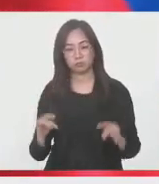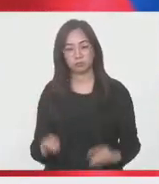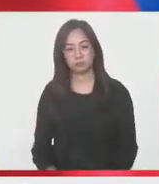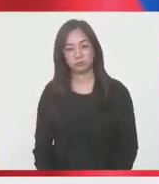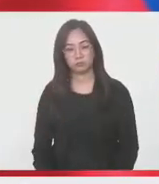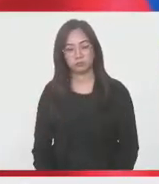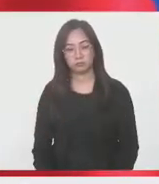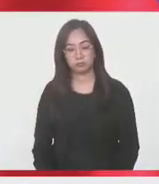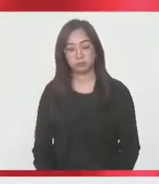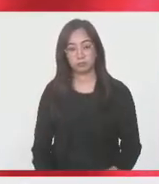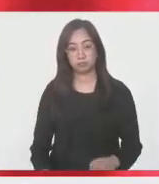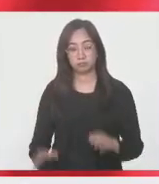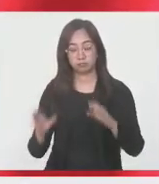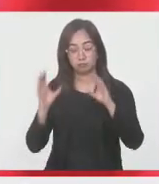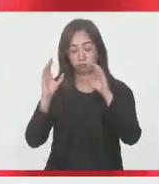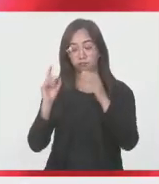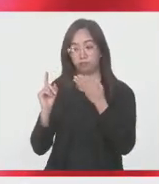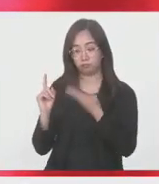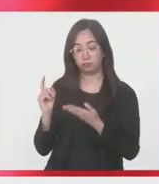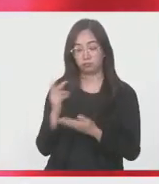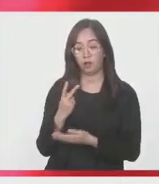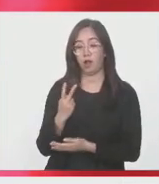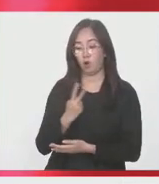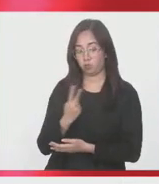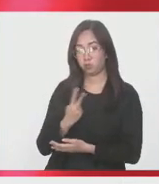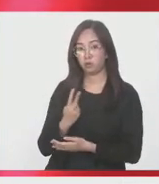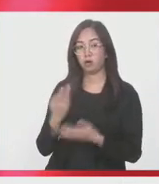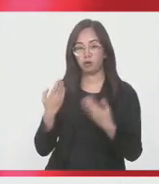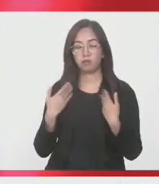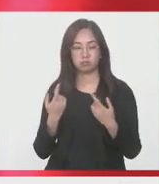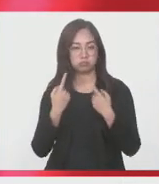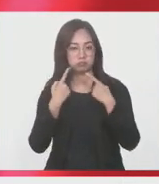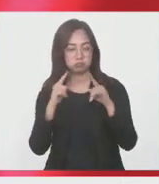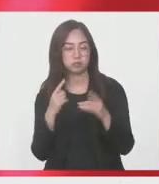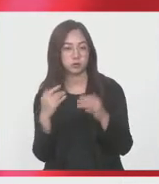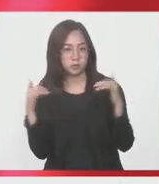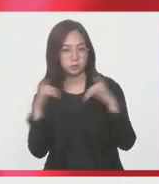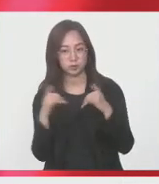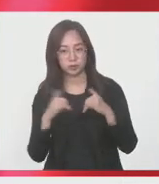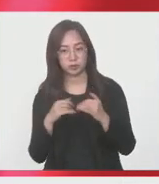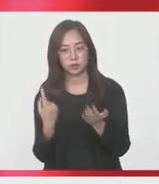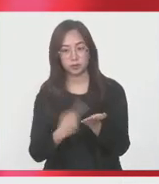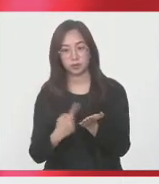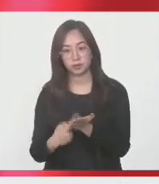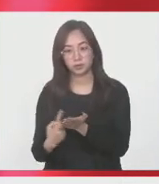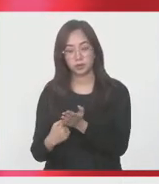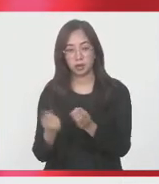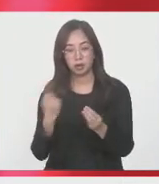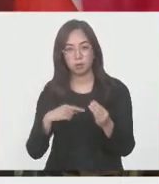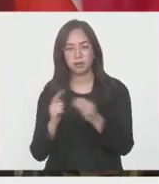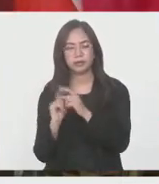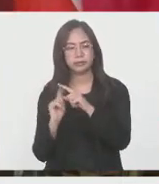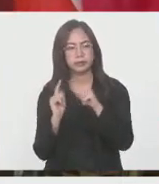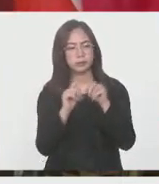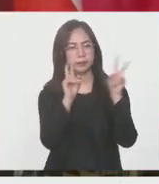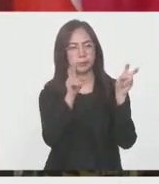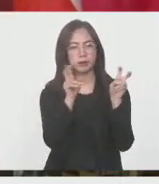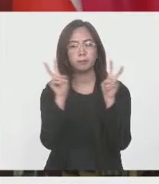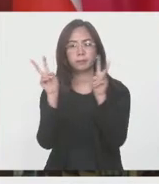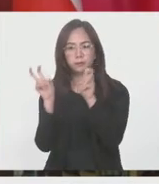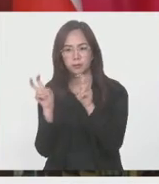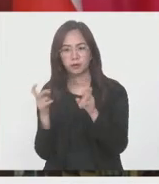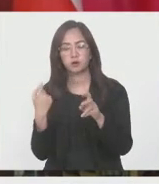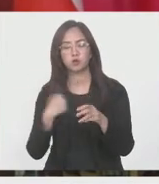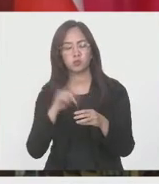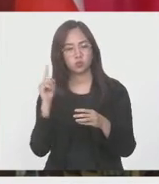President Pavel and I had a very productive meeting this morning discussing a range of topics. We are only just